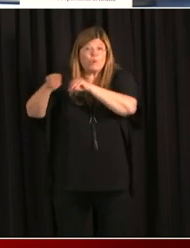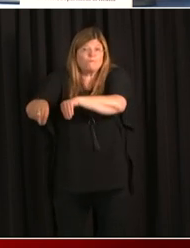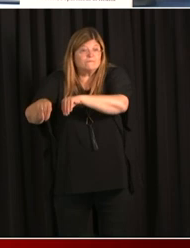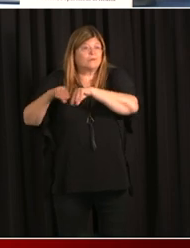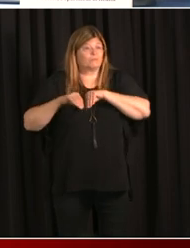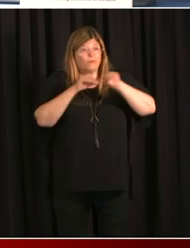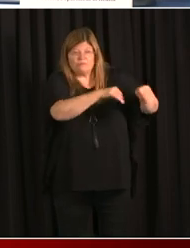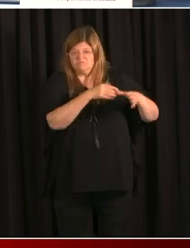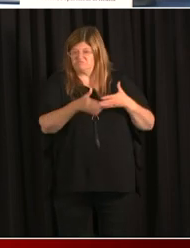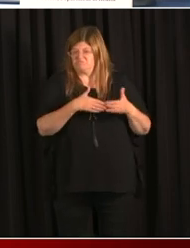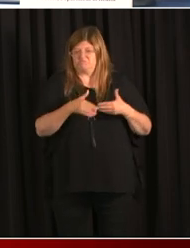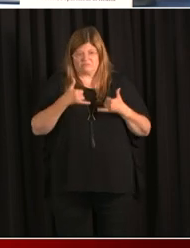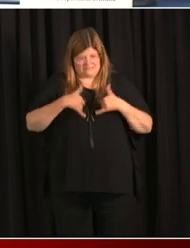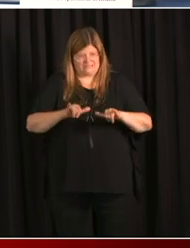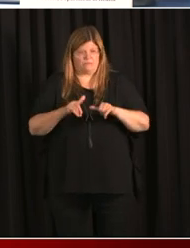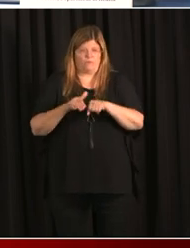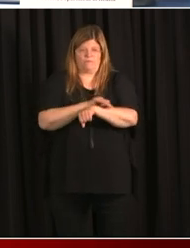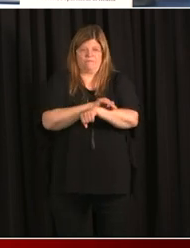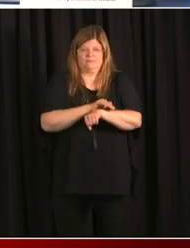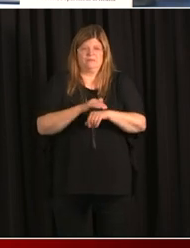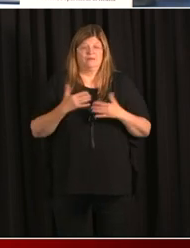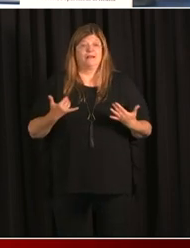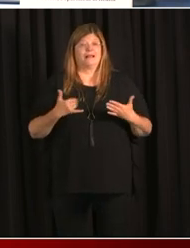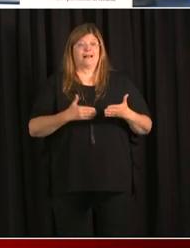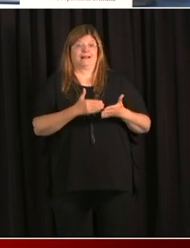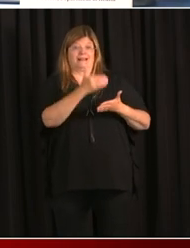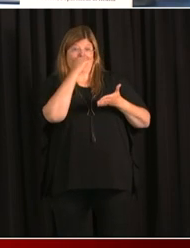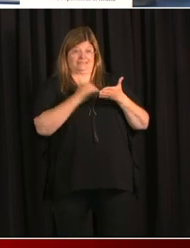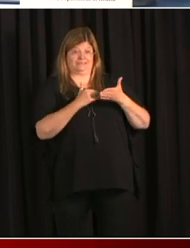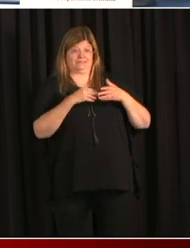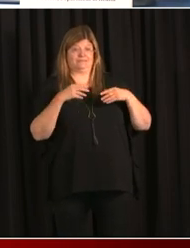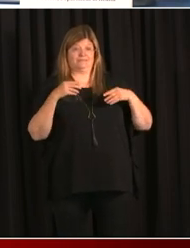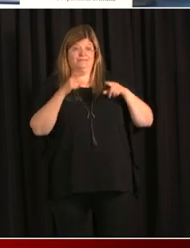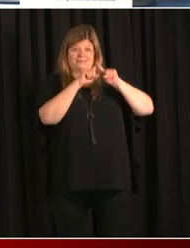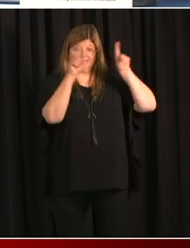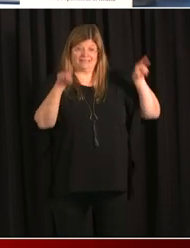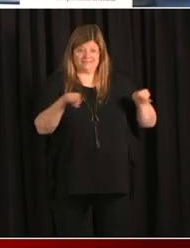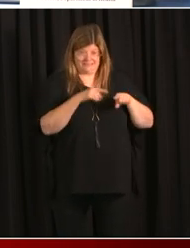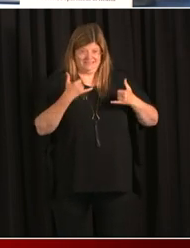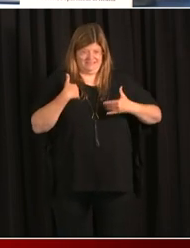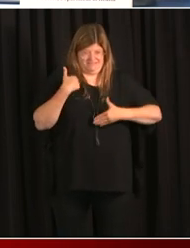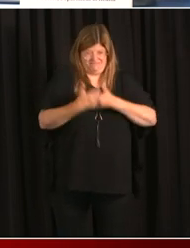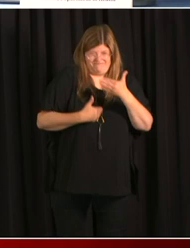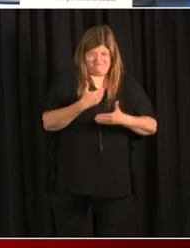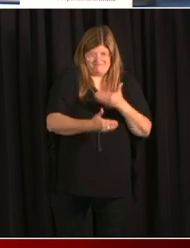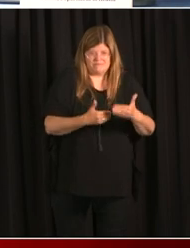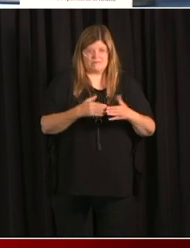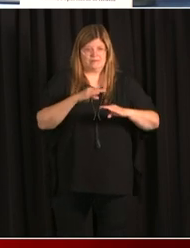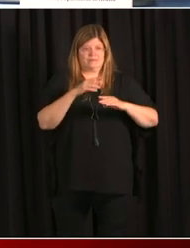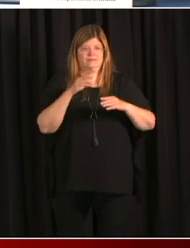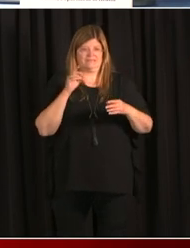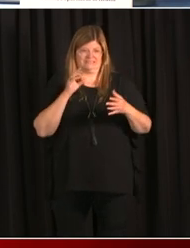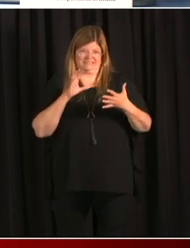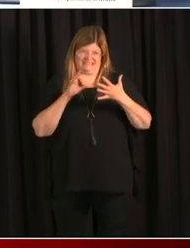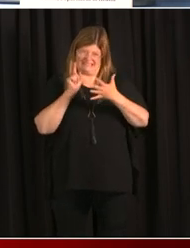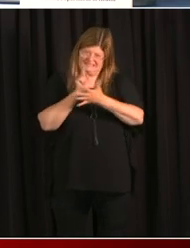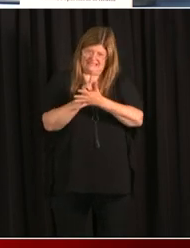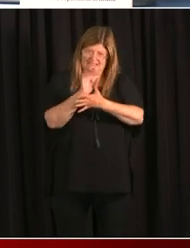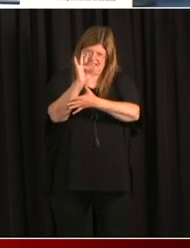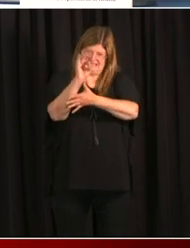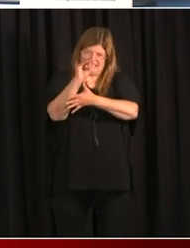residency. On the next slide, we just highlight our progress toward meeting our 90-90-90-50 goals